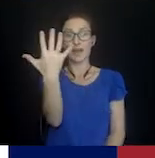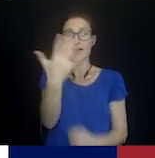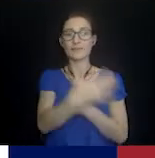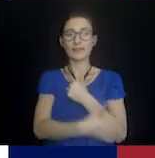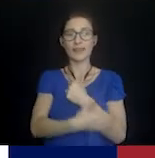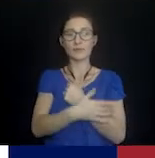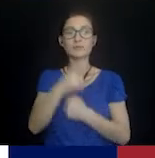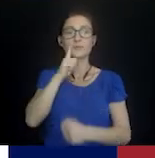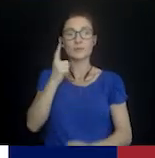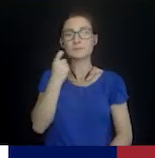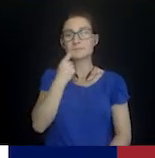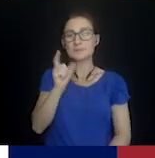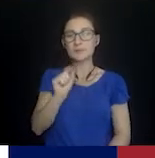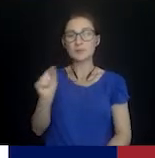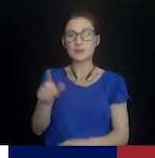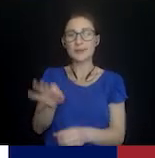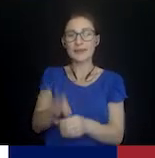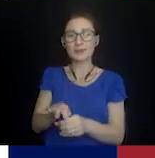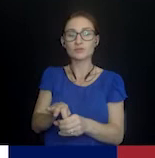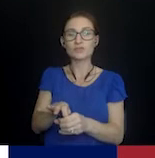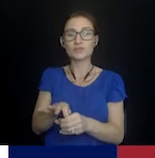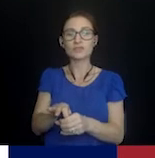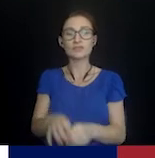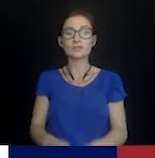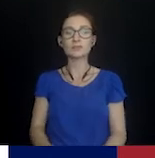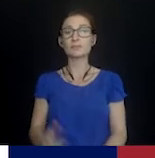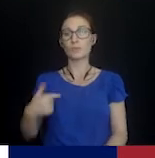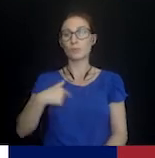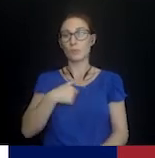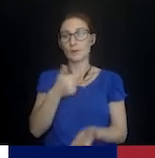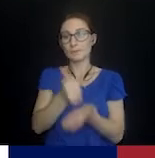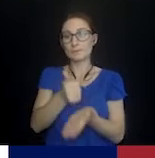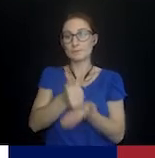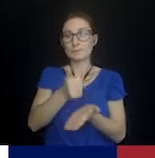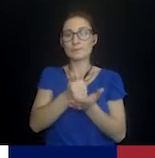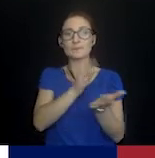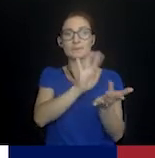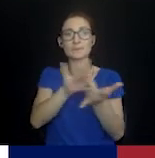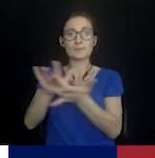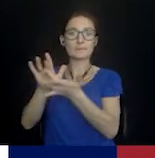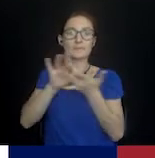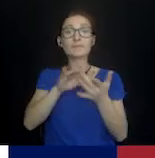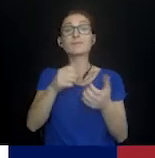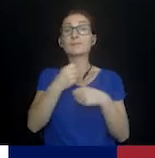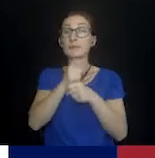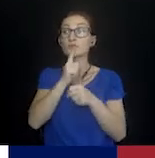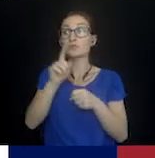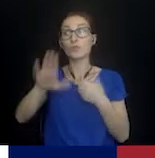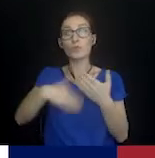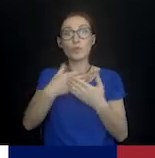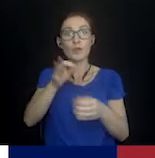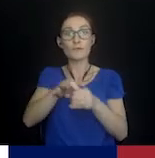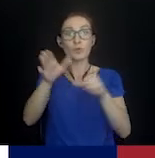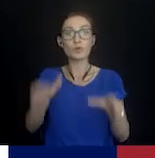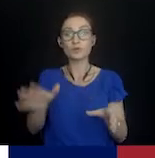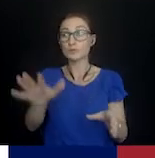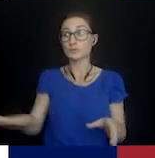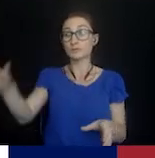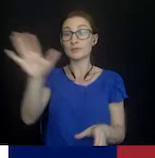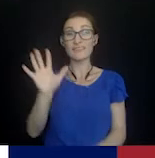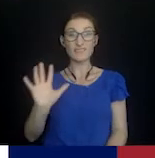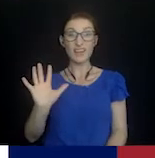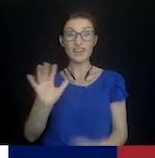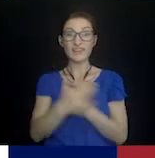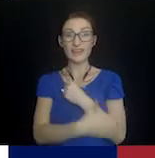2020 election. And we did assist with some outreach efforts there to make sure that voters were aware in those 5 counties that this was available